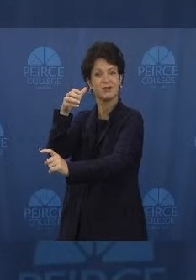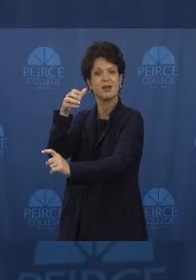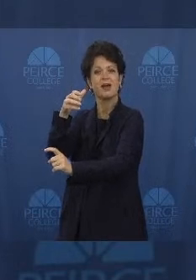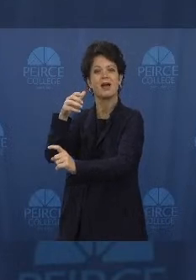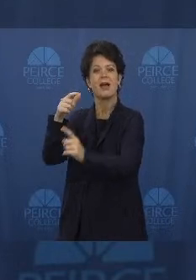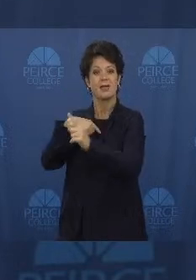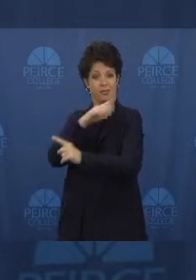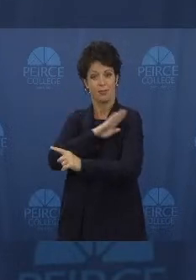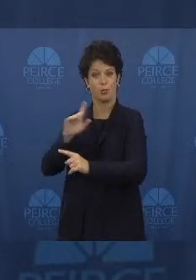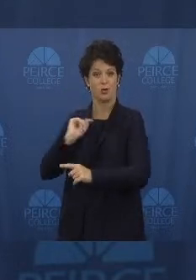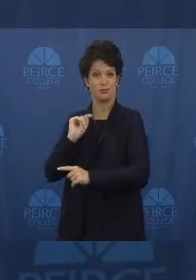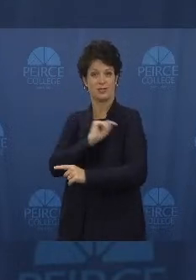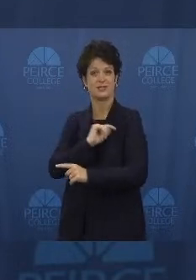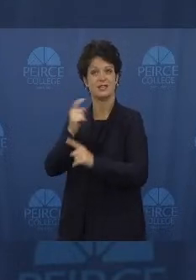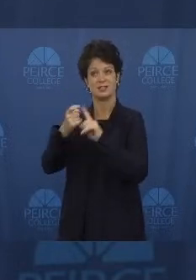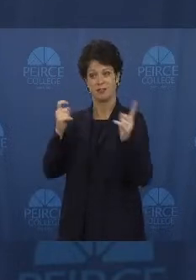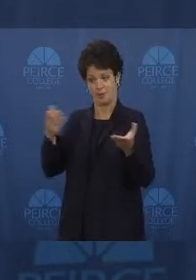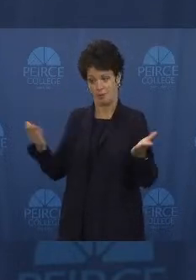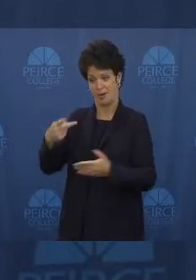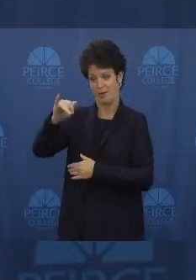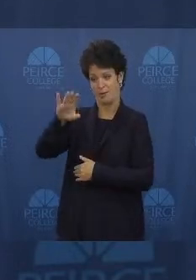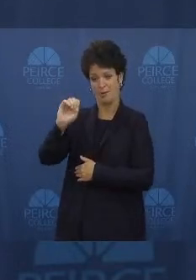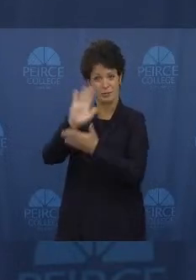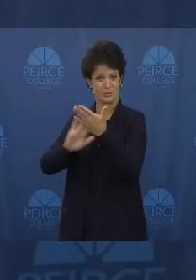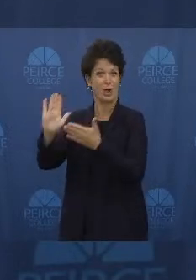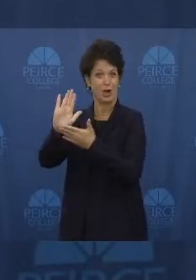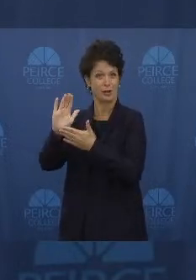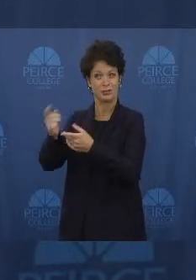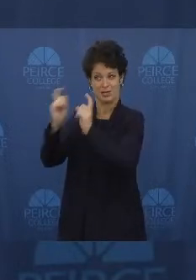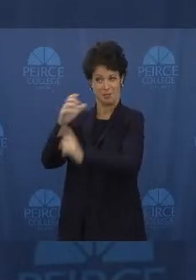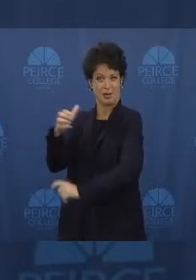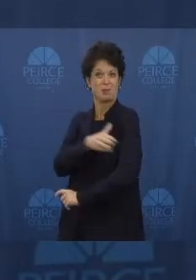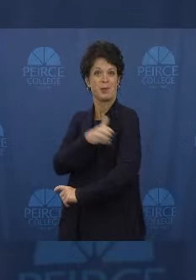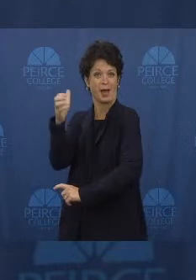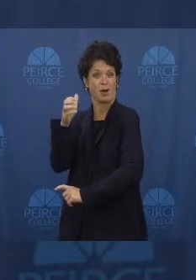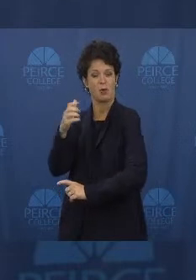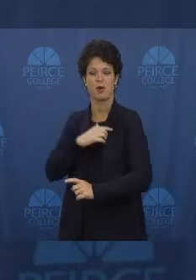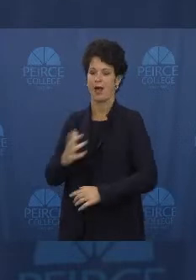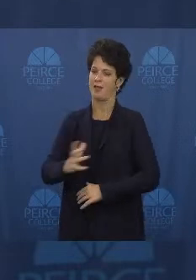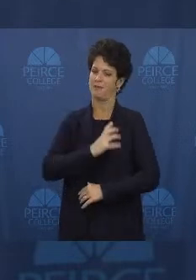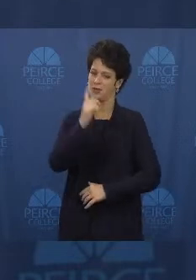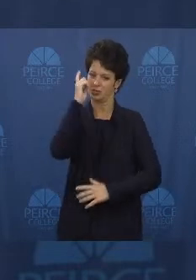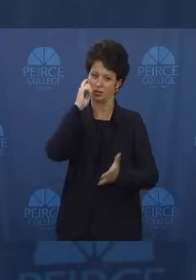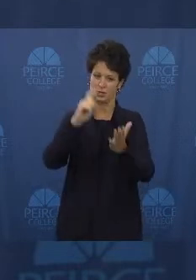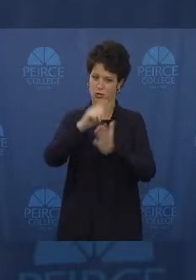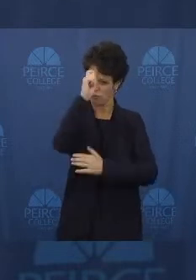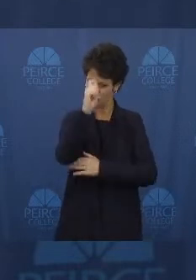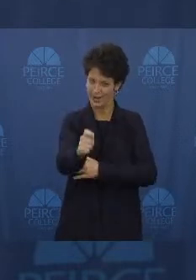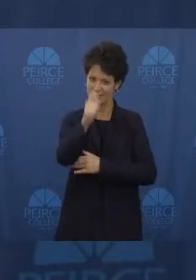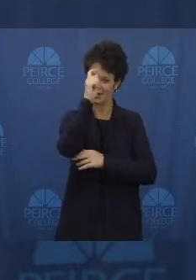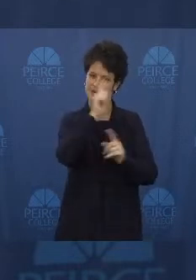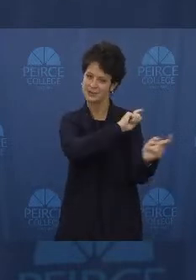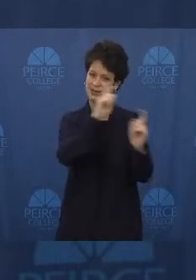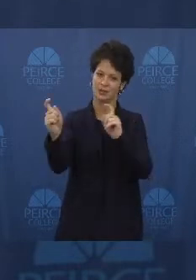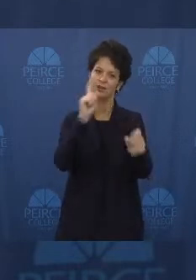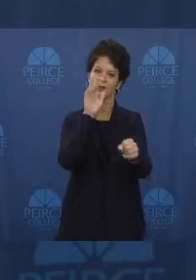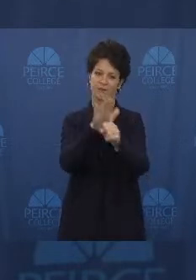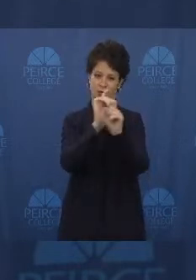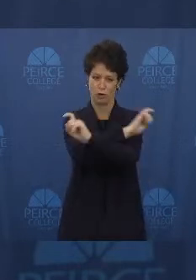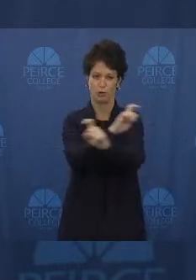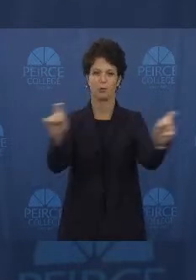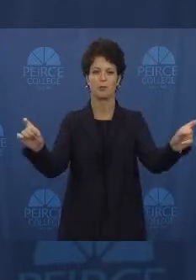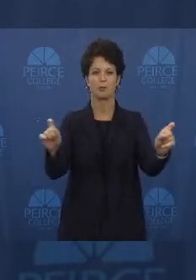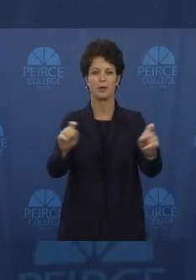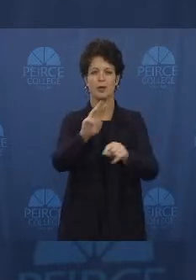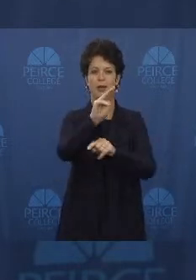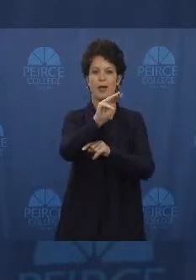and the Board of Trustees of Peirce College, I officially recognize and confer the